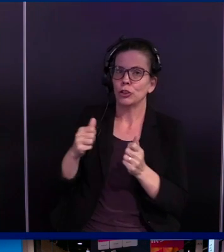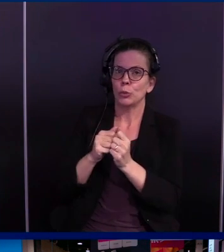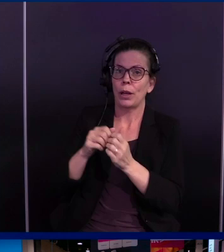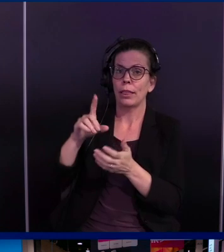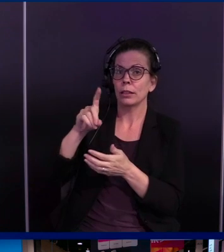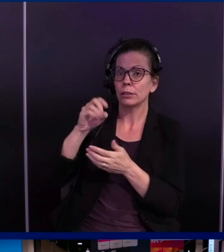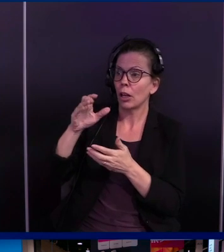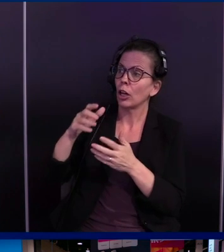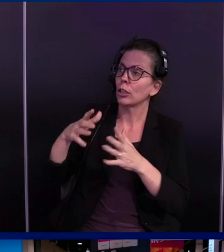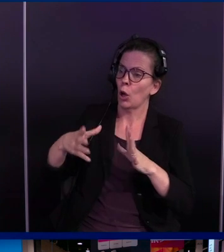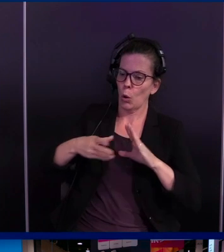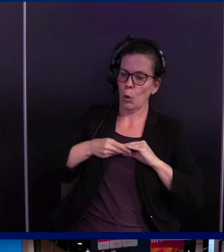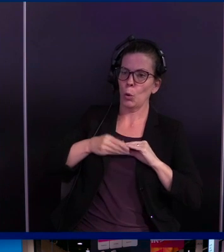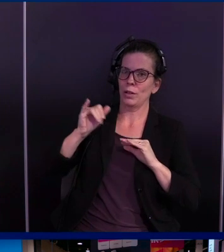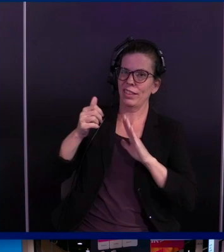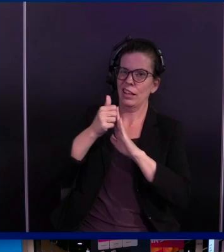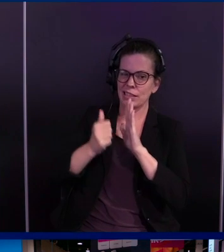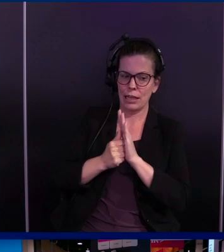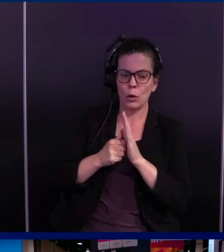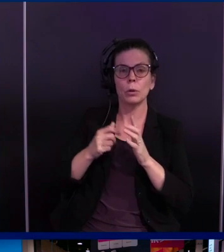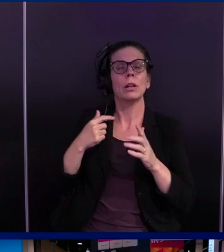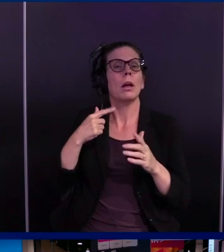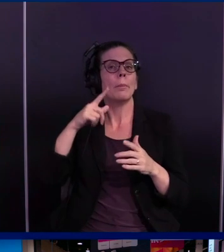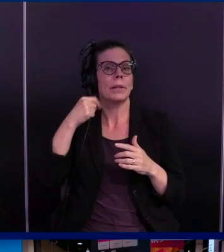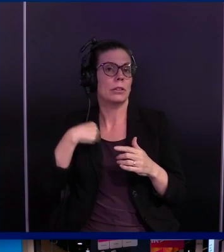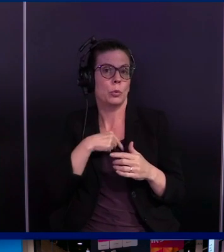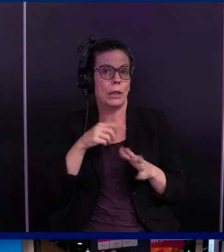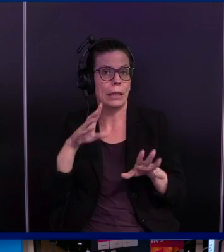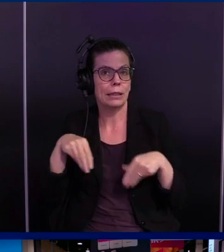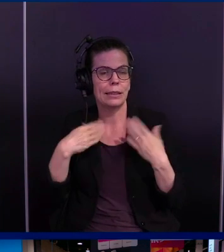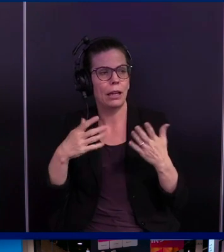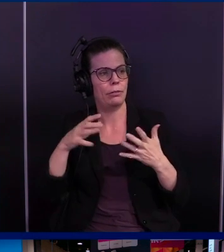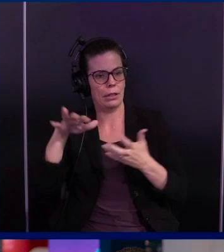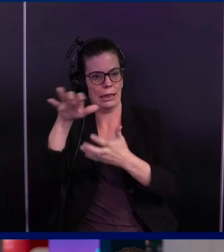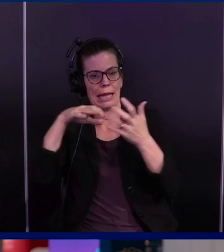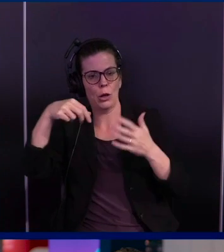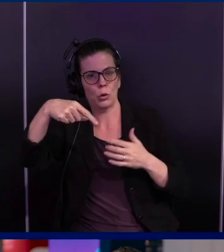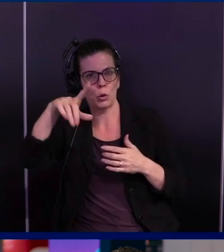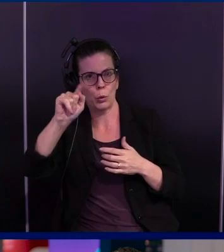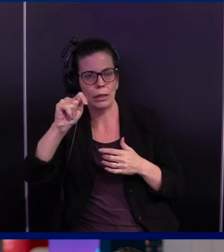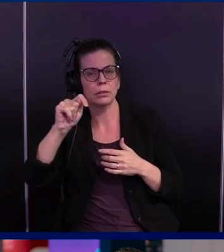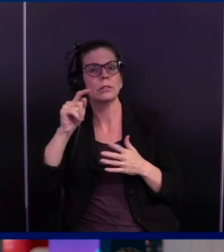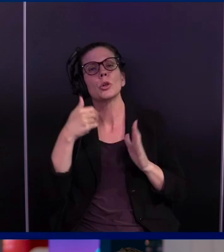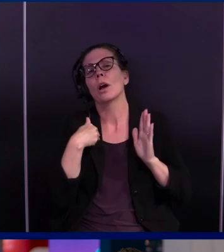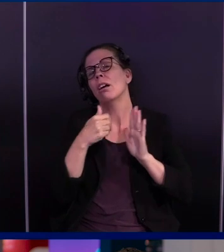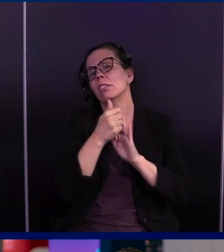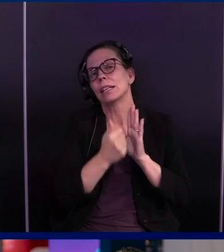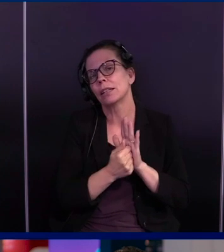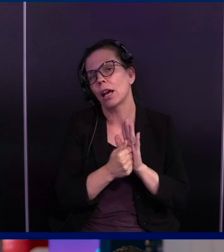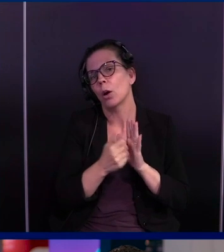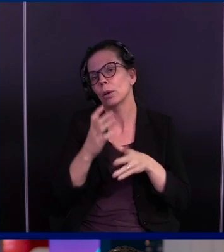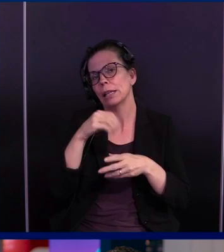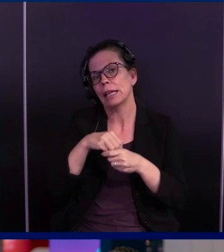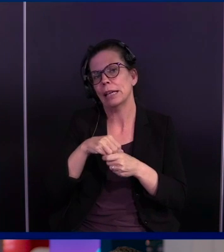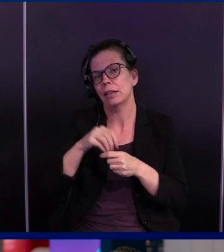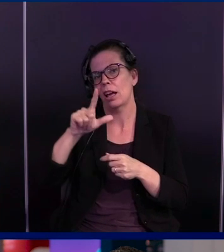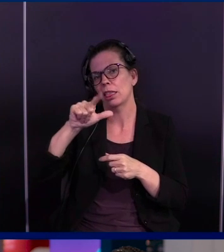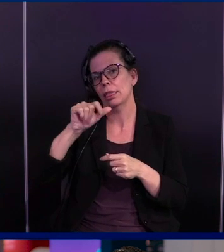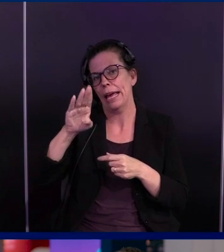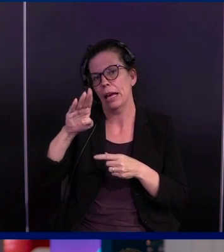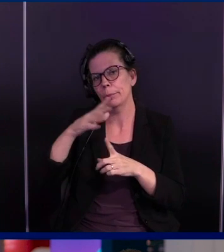owned by this account. Okay. Because we give Cloud Quest, you have an account that is within a lab